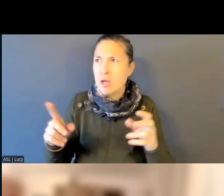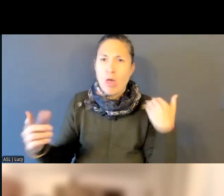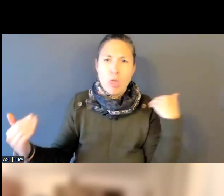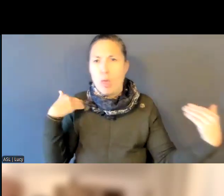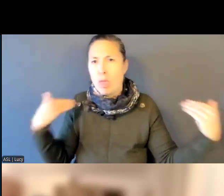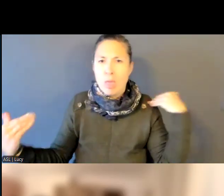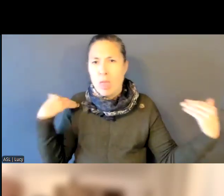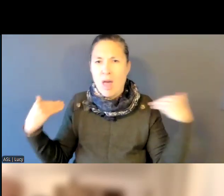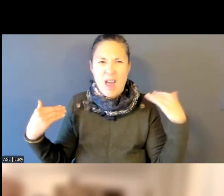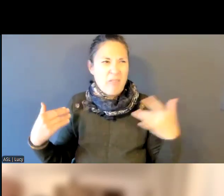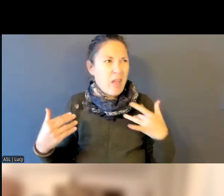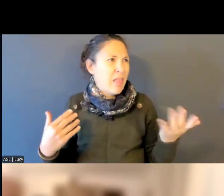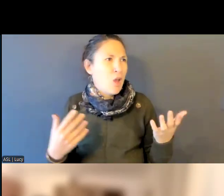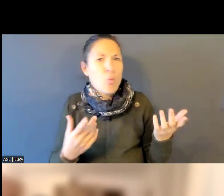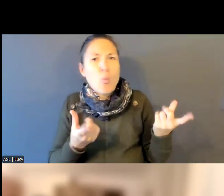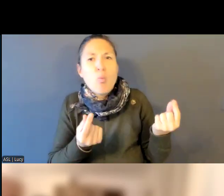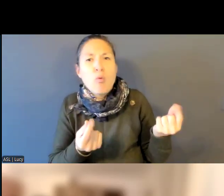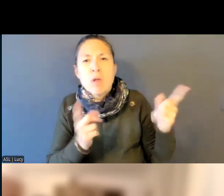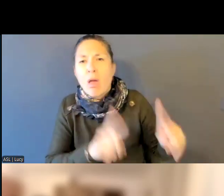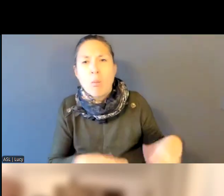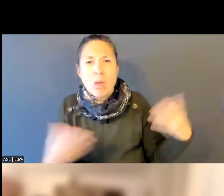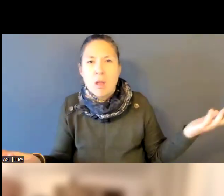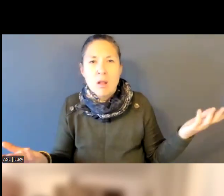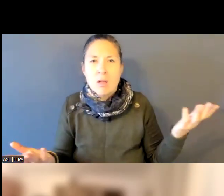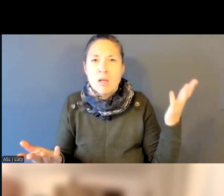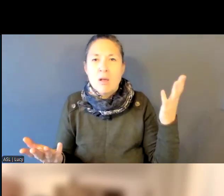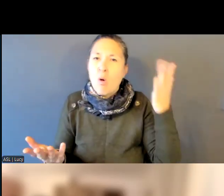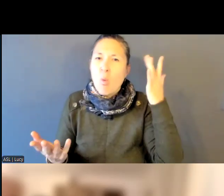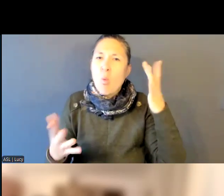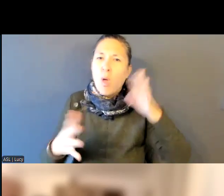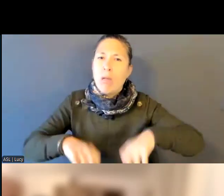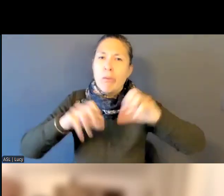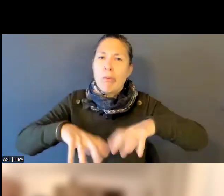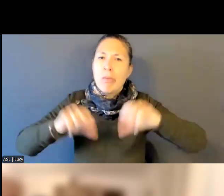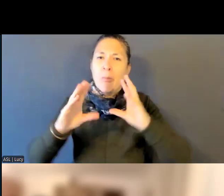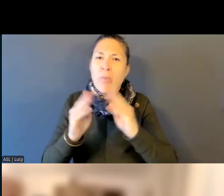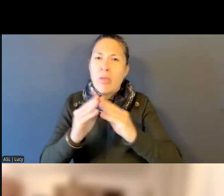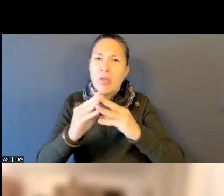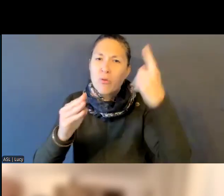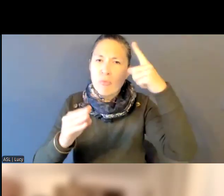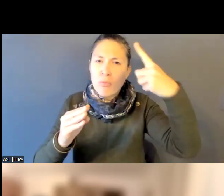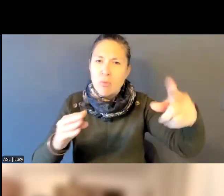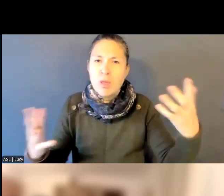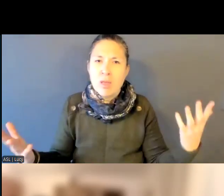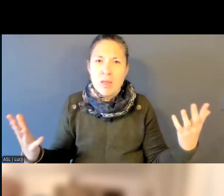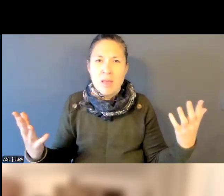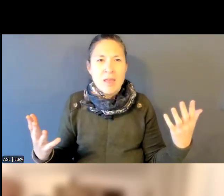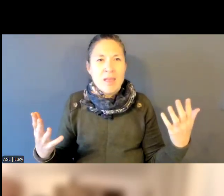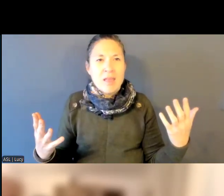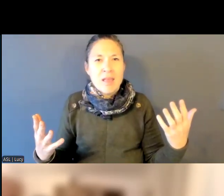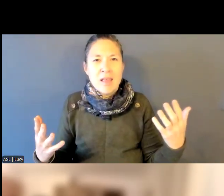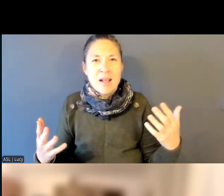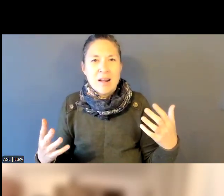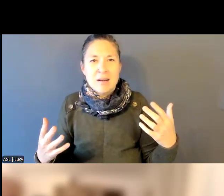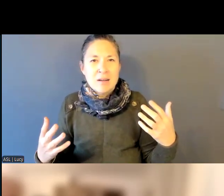going to go anywhere? Are we just having these stupid focus groups to say that there's no Chinese language outreach,